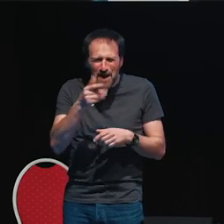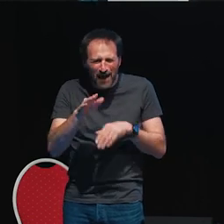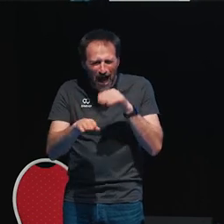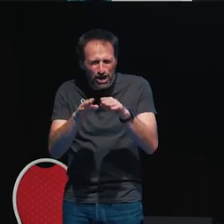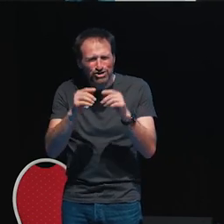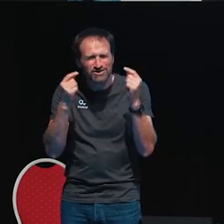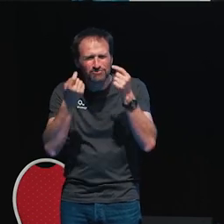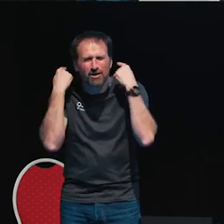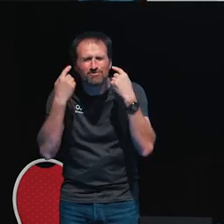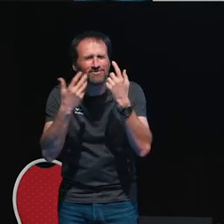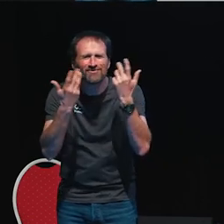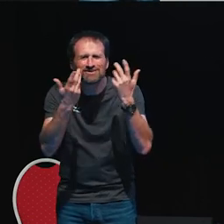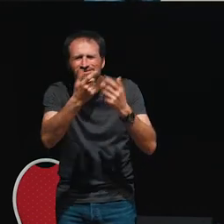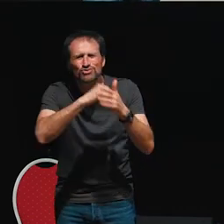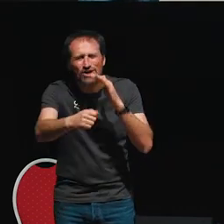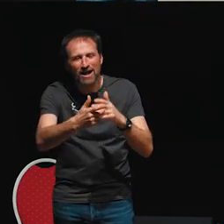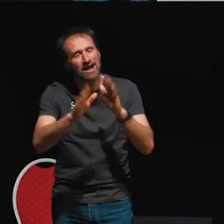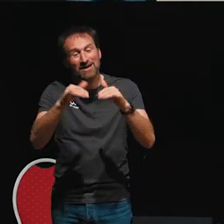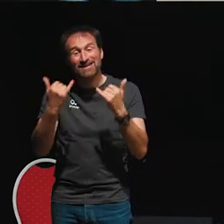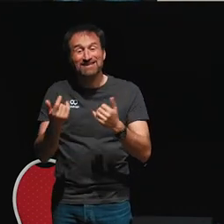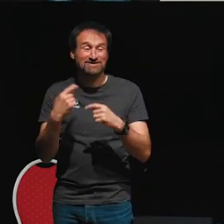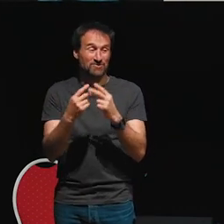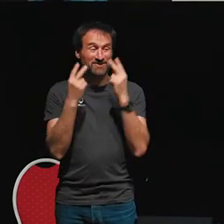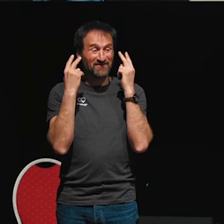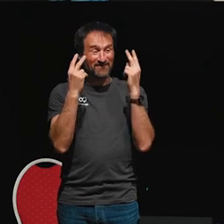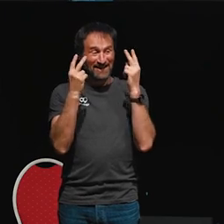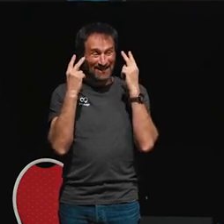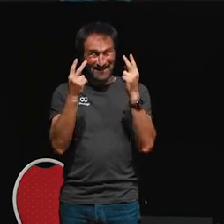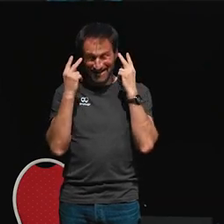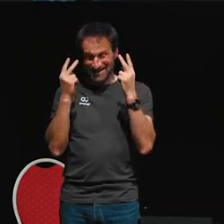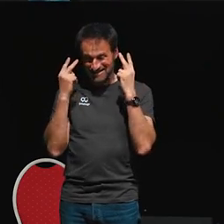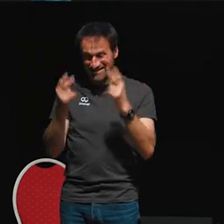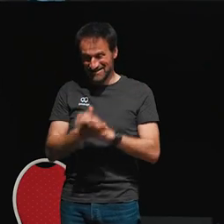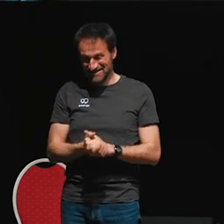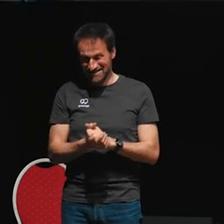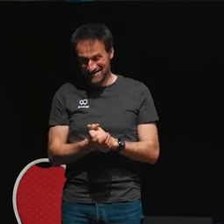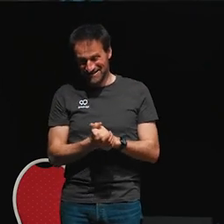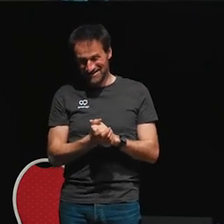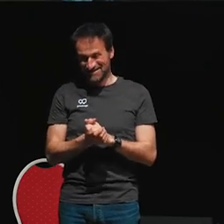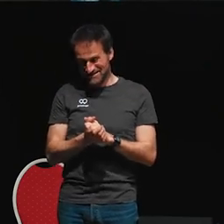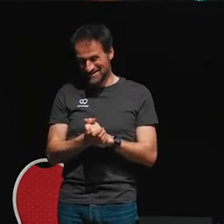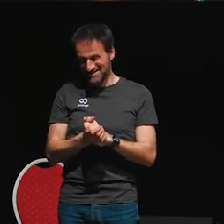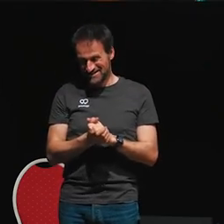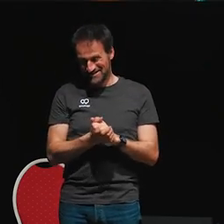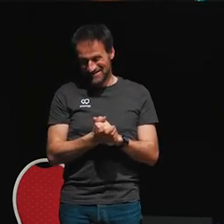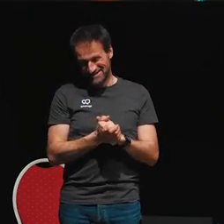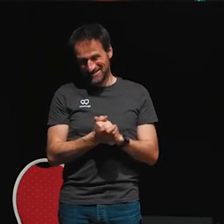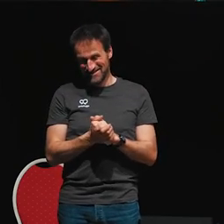the most important parts. Covering the most important parts. And this was my, like, what?